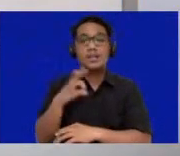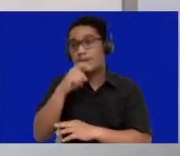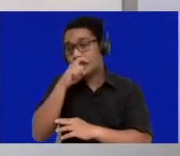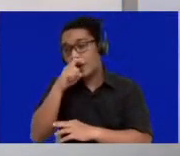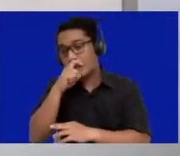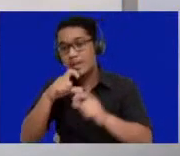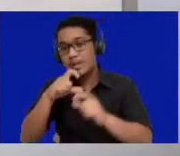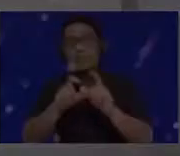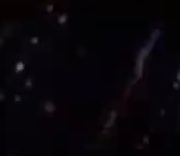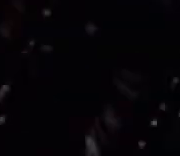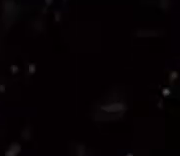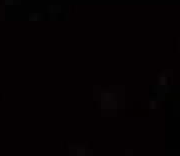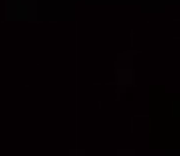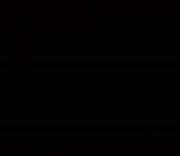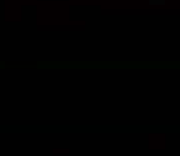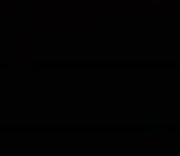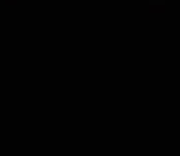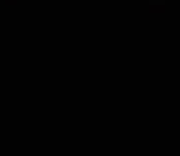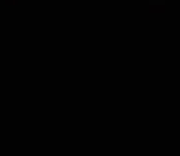yours.